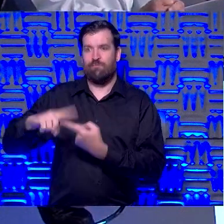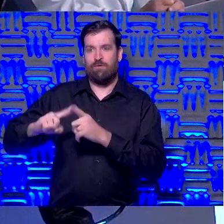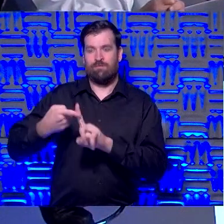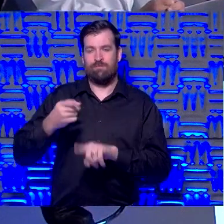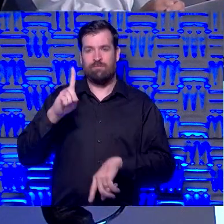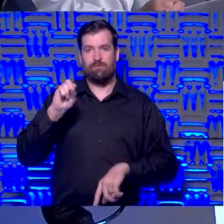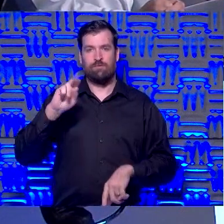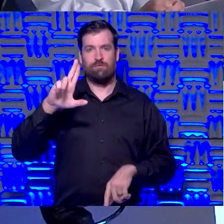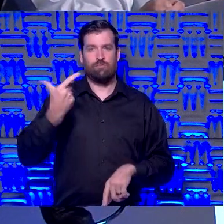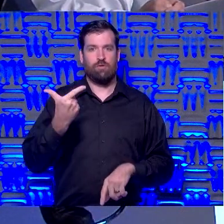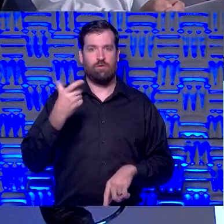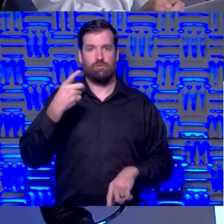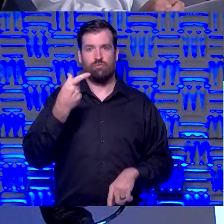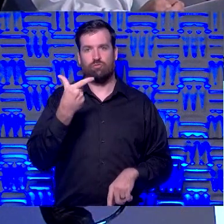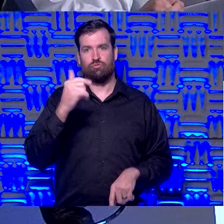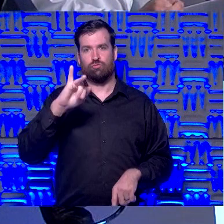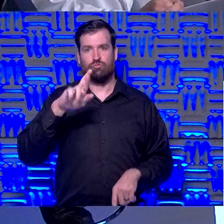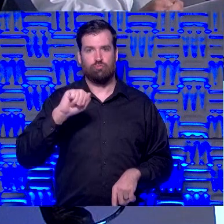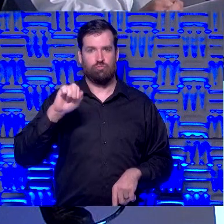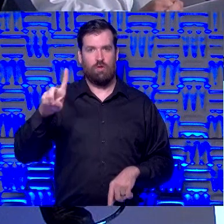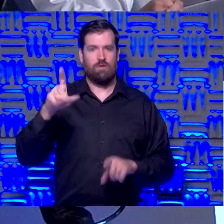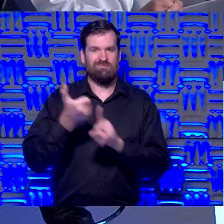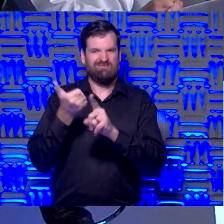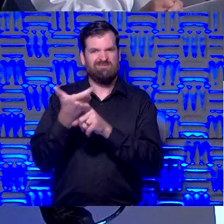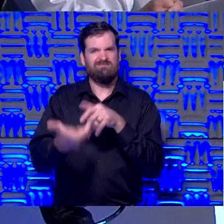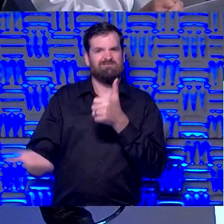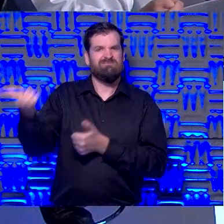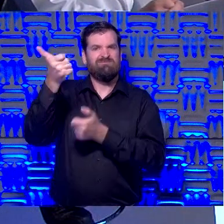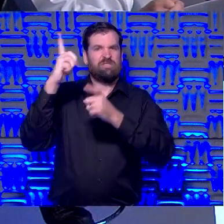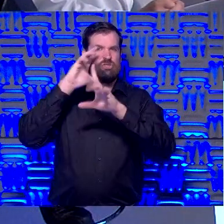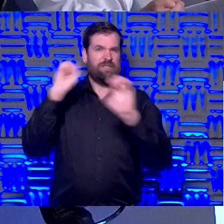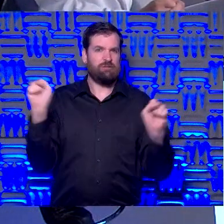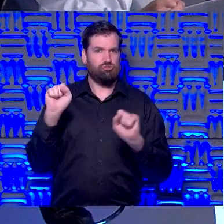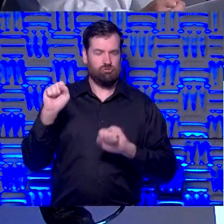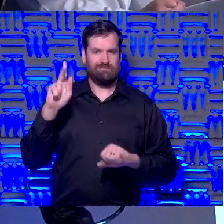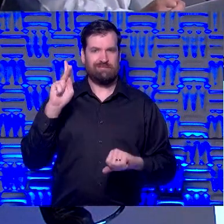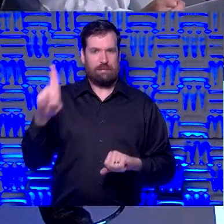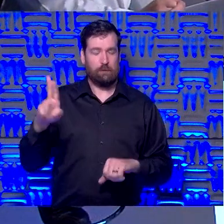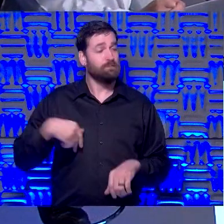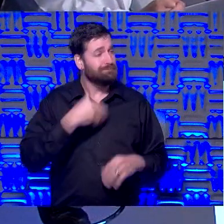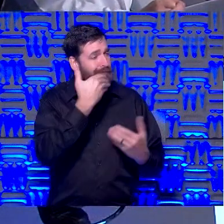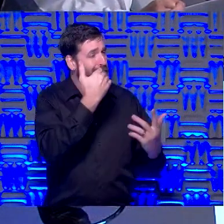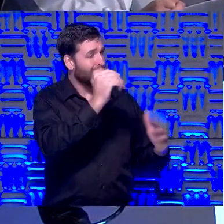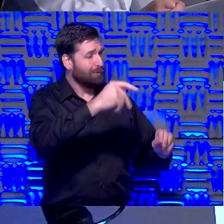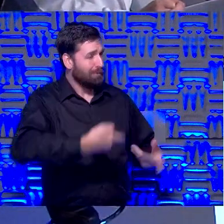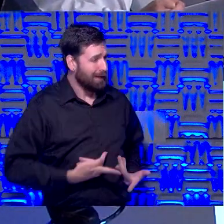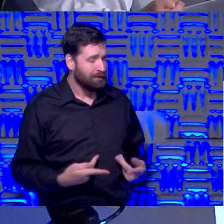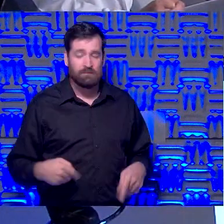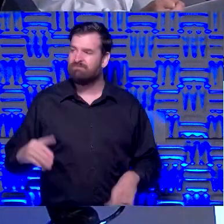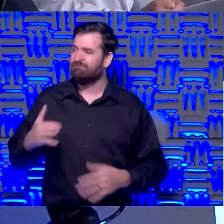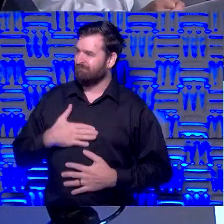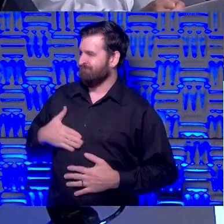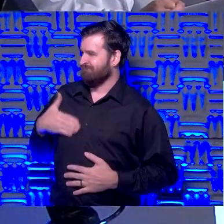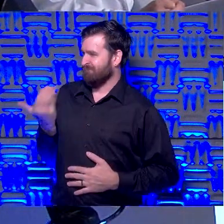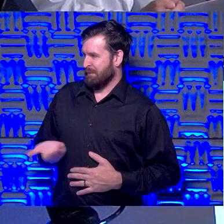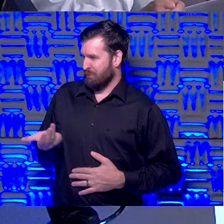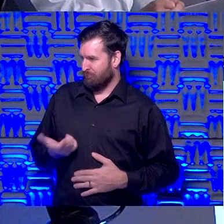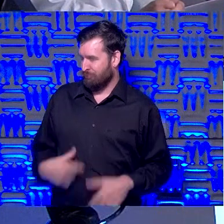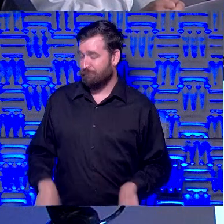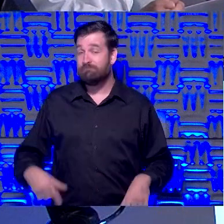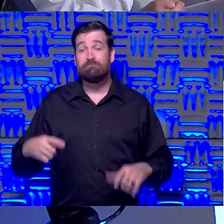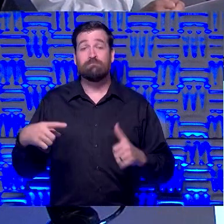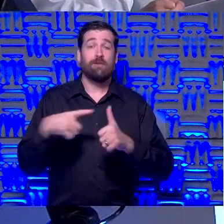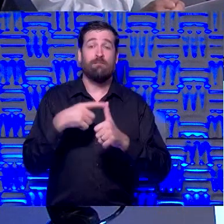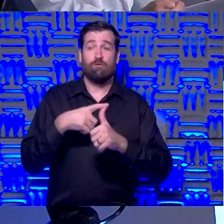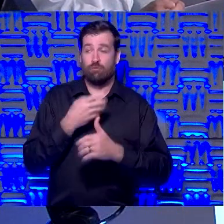Girod, who is the Chancellor over at the University of Kansas. Welcome back to our program today, Chancellor. Thanks for having me back. It is a delight to have you. So we're going to first turn